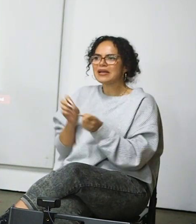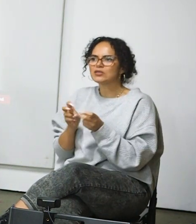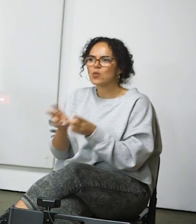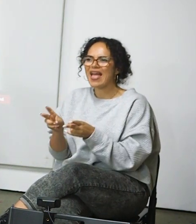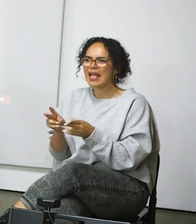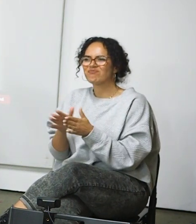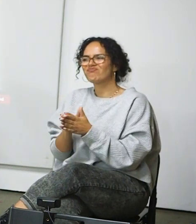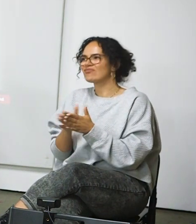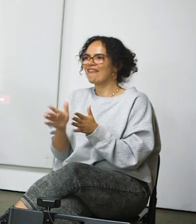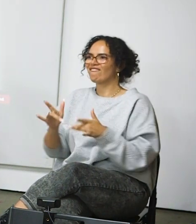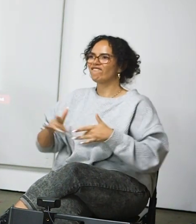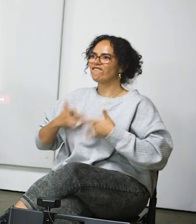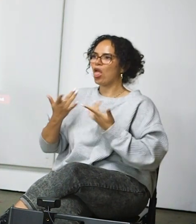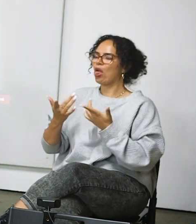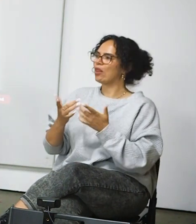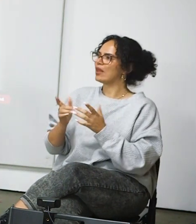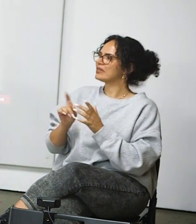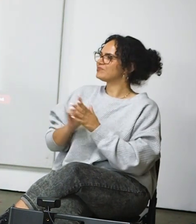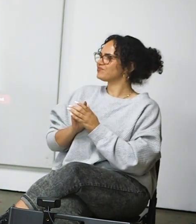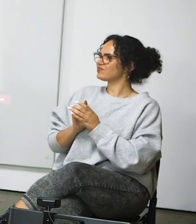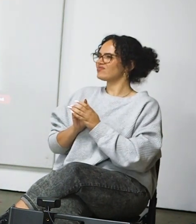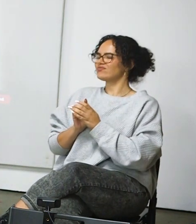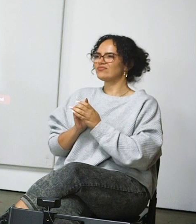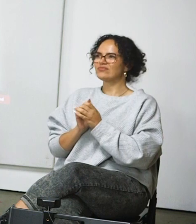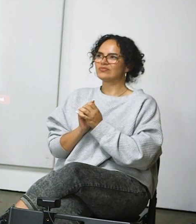first. Yeah, sure.